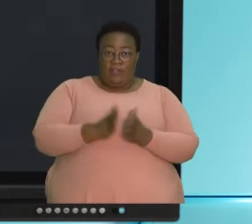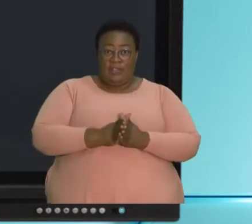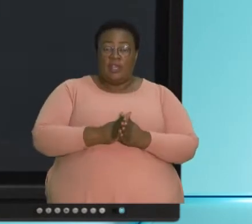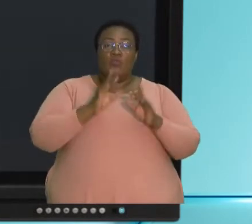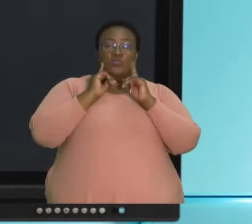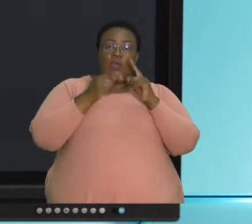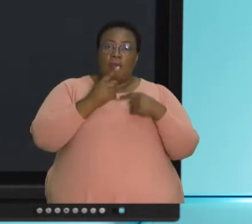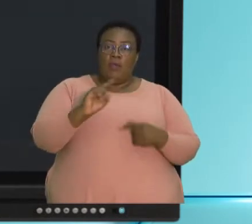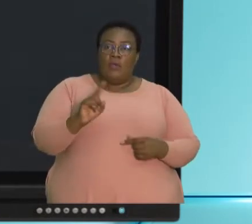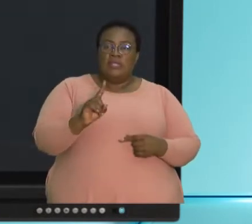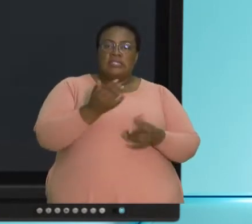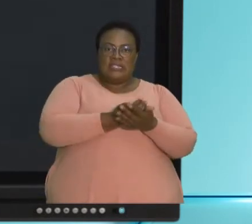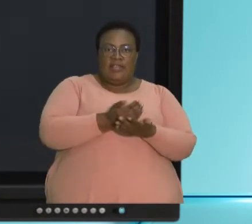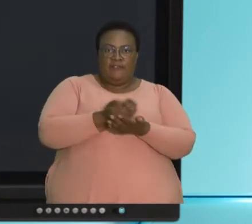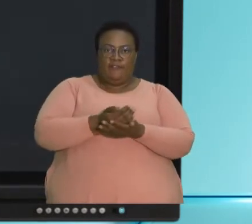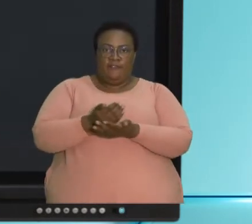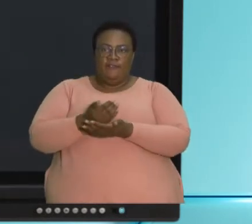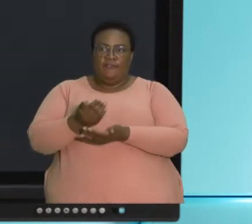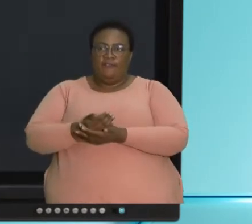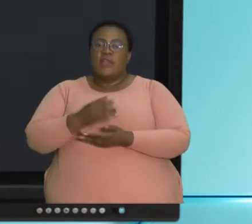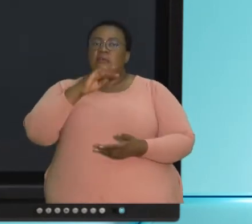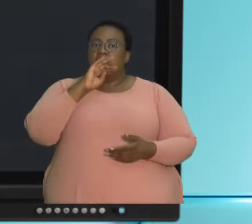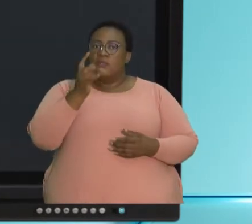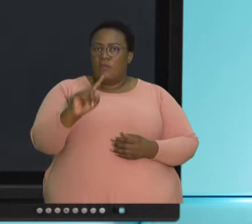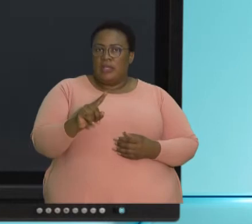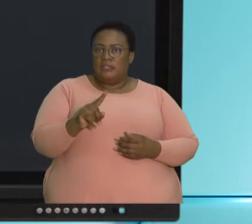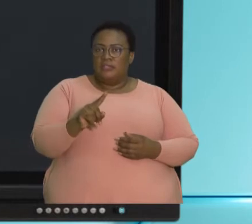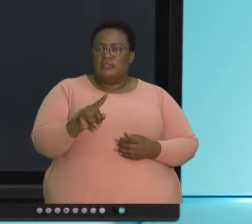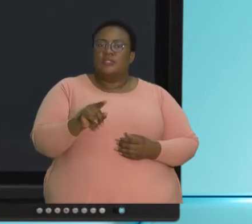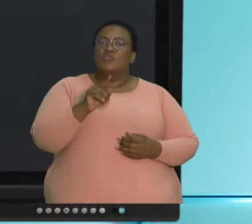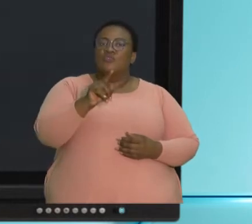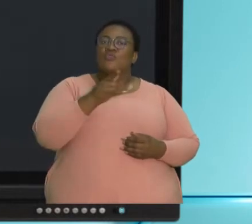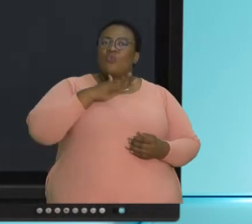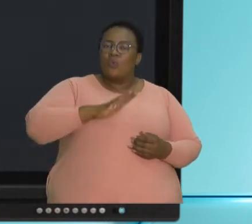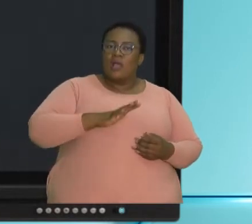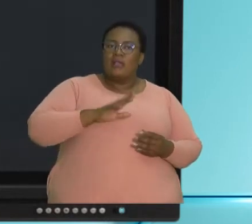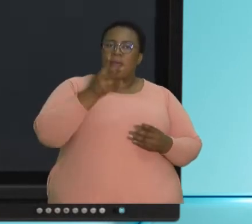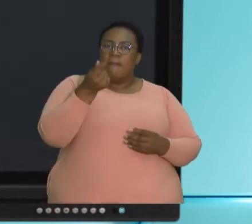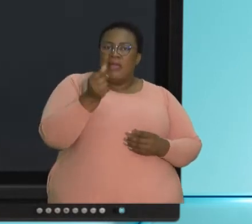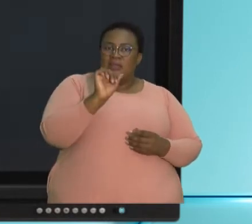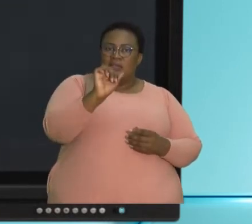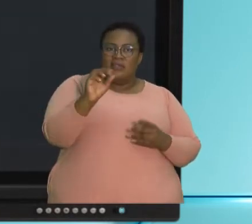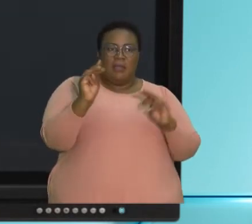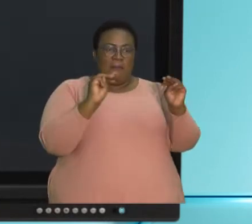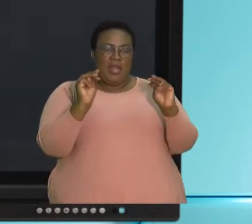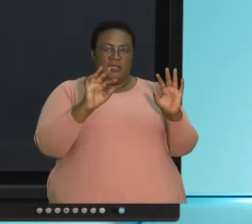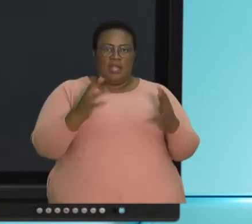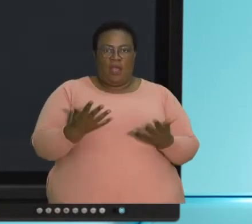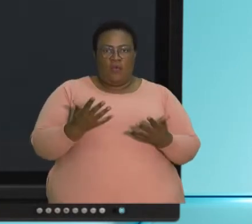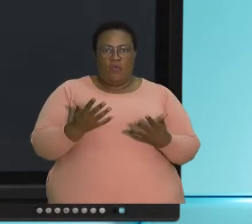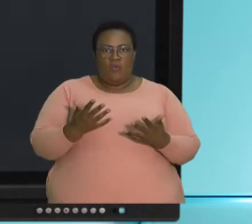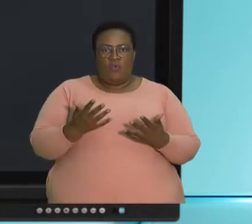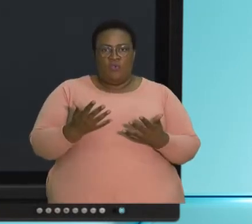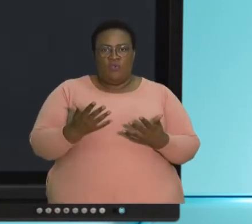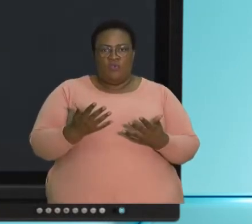is savings. What does it mean? How do you want to manage your money? And if you look